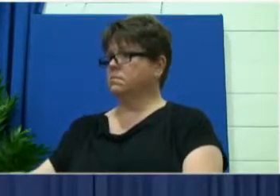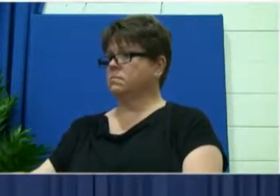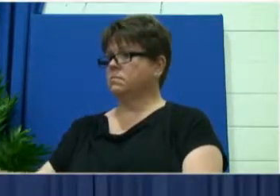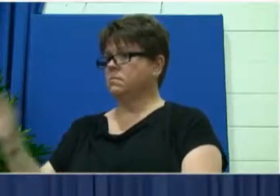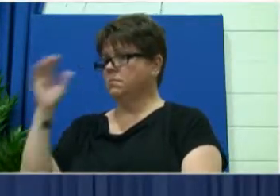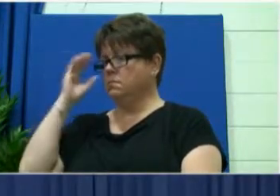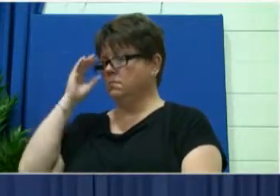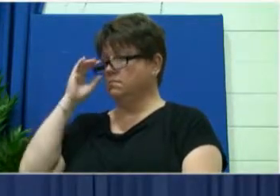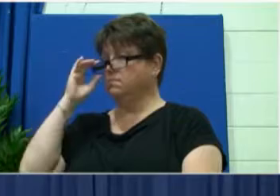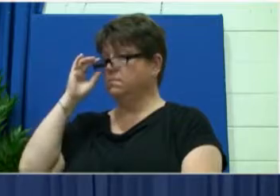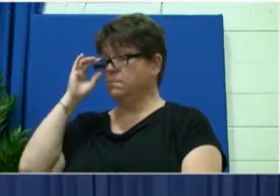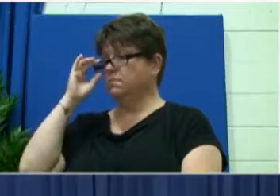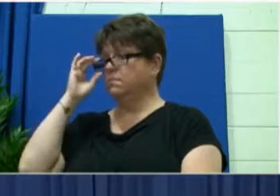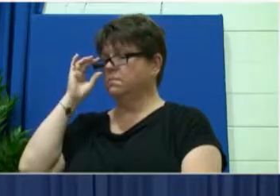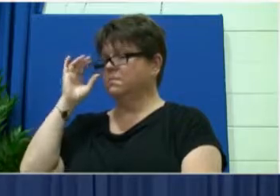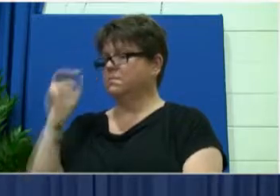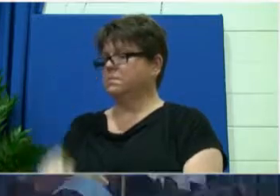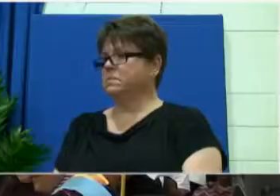Science.